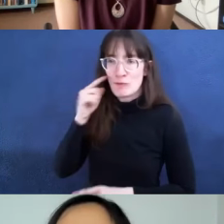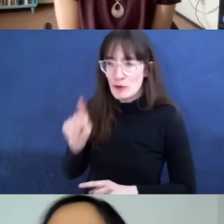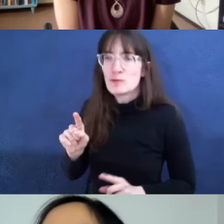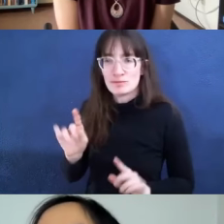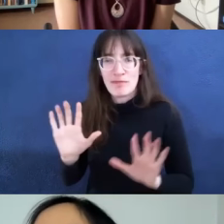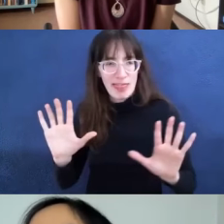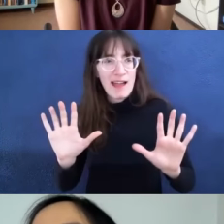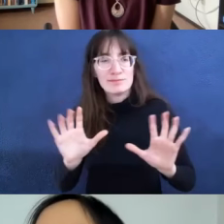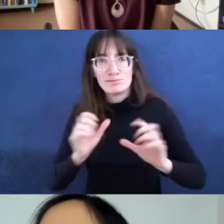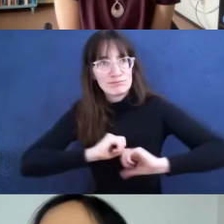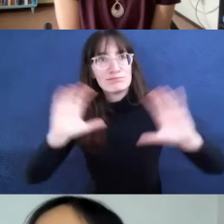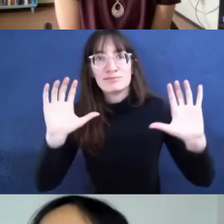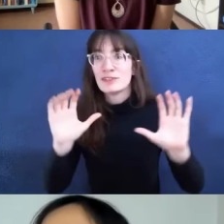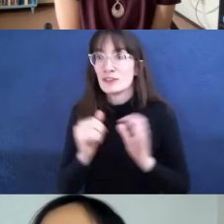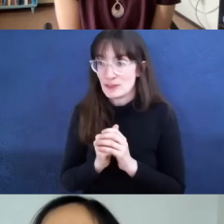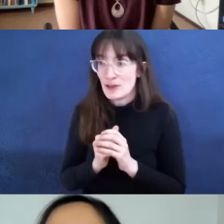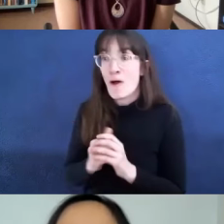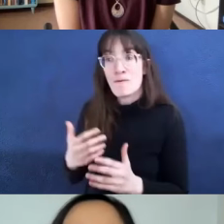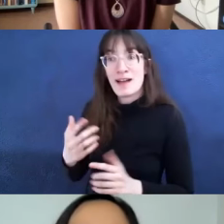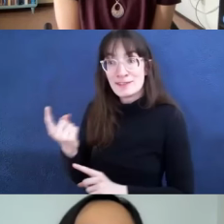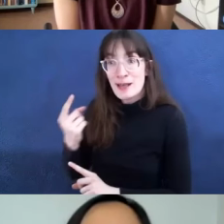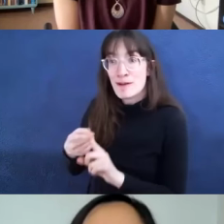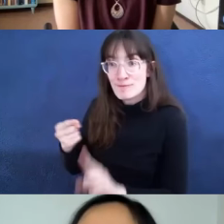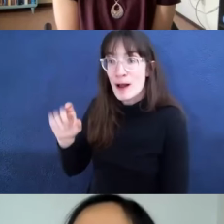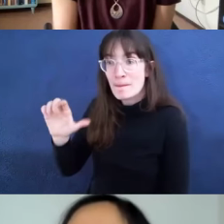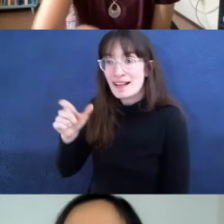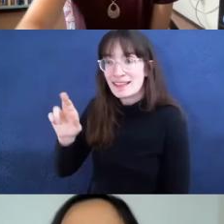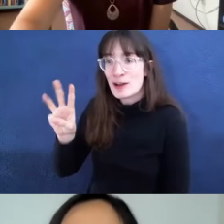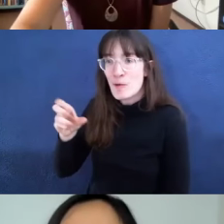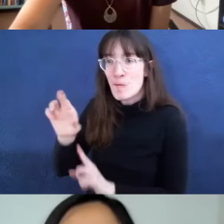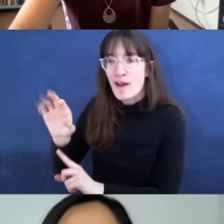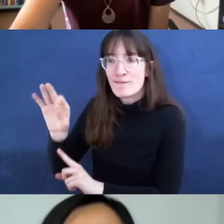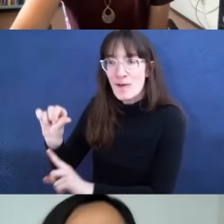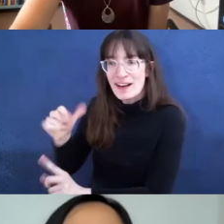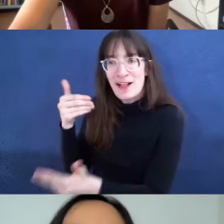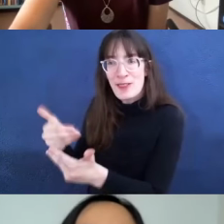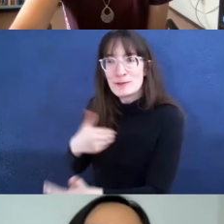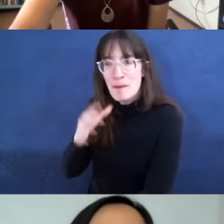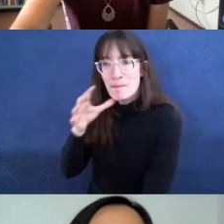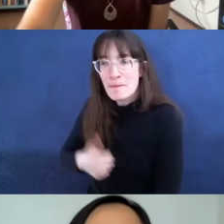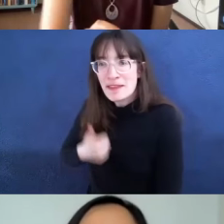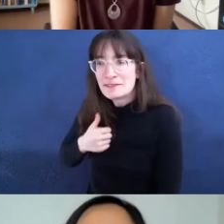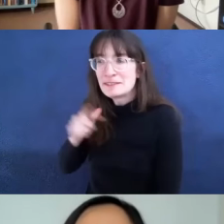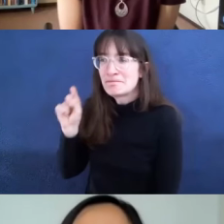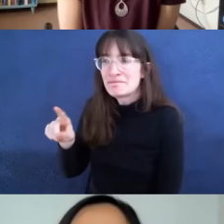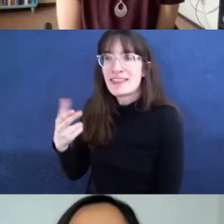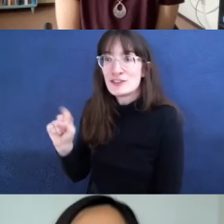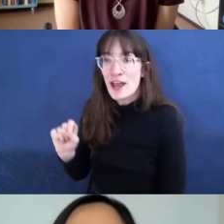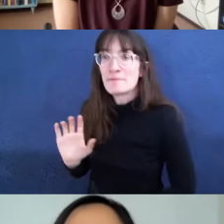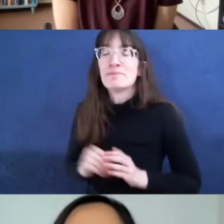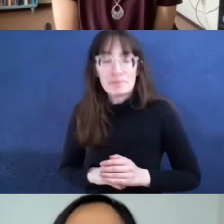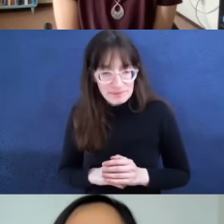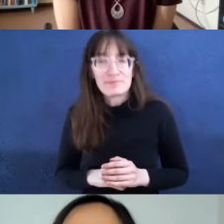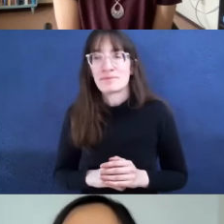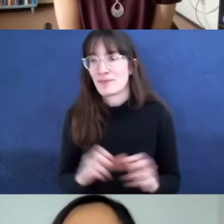just, oh, we have a Clearwater person. They're close to my mom. So just imagining